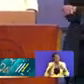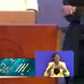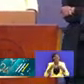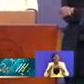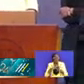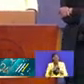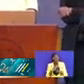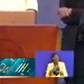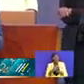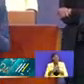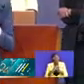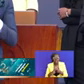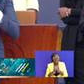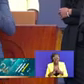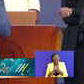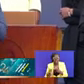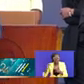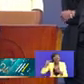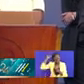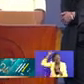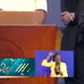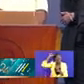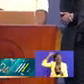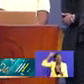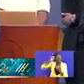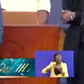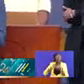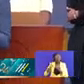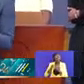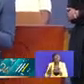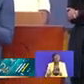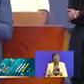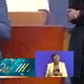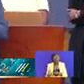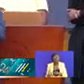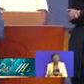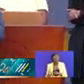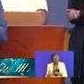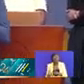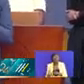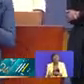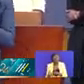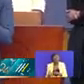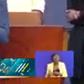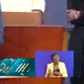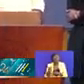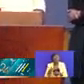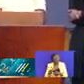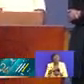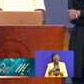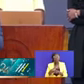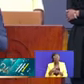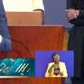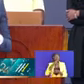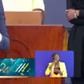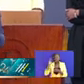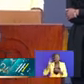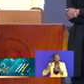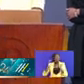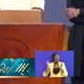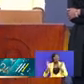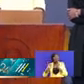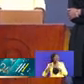in Charisma then the anointing will deal with them he said when the anointing deals with them I can't withdraw it it's